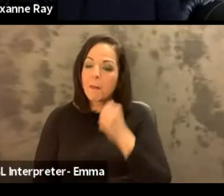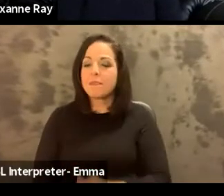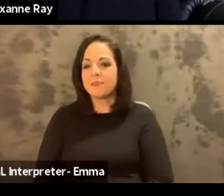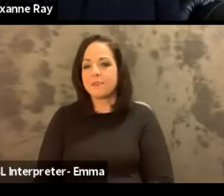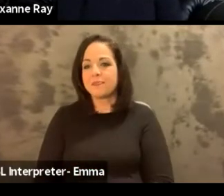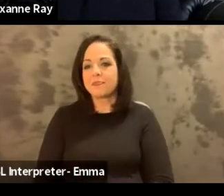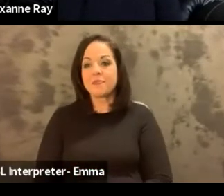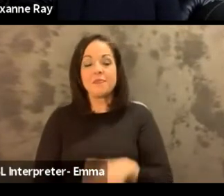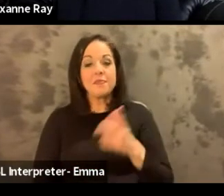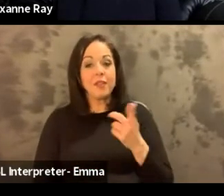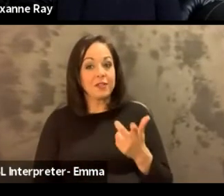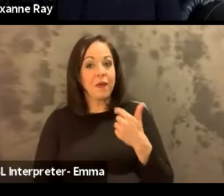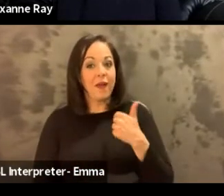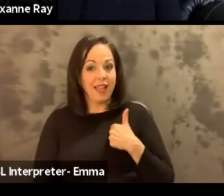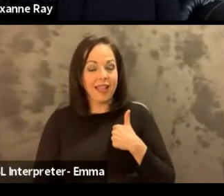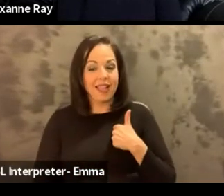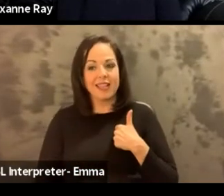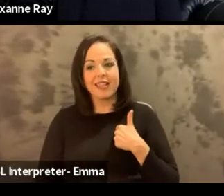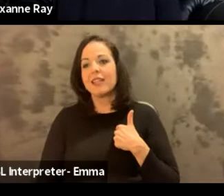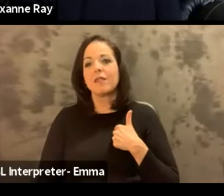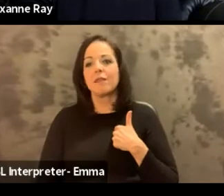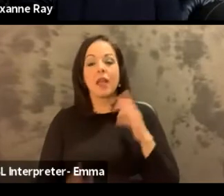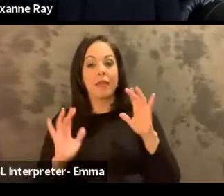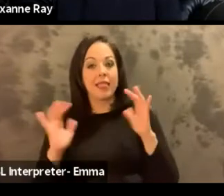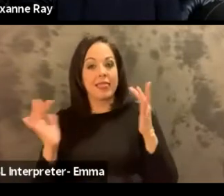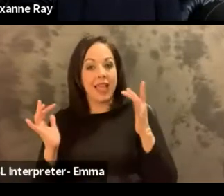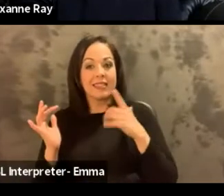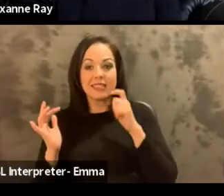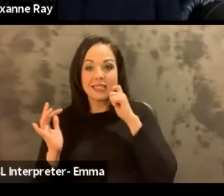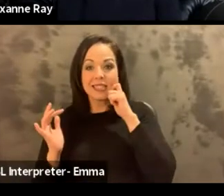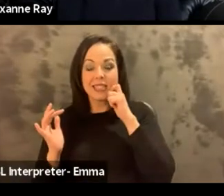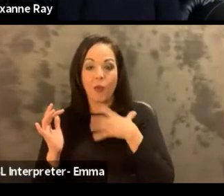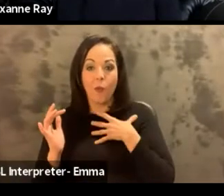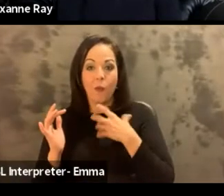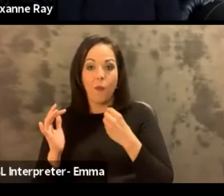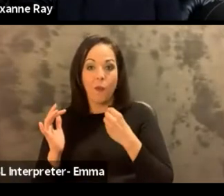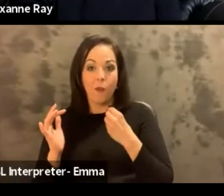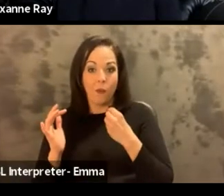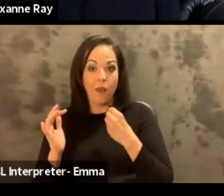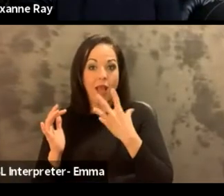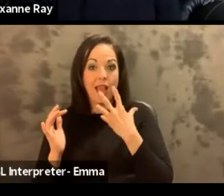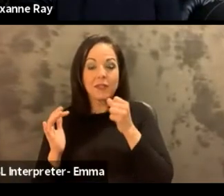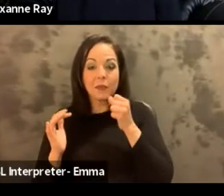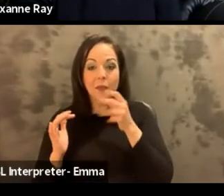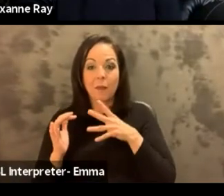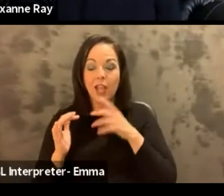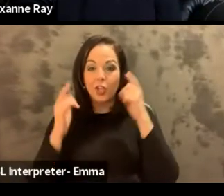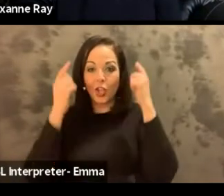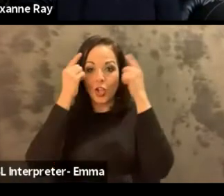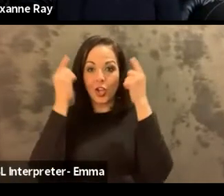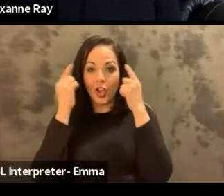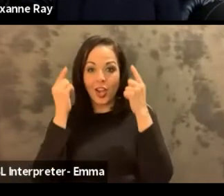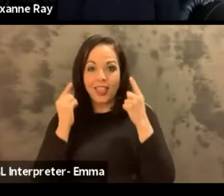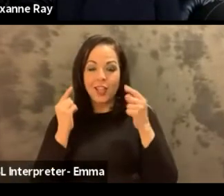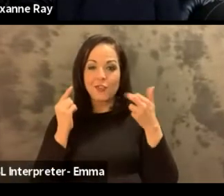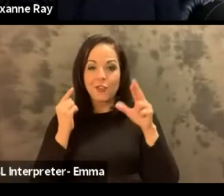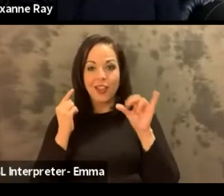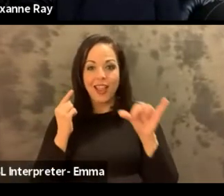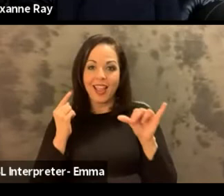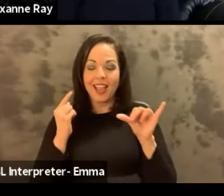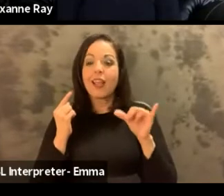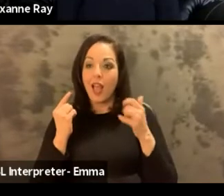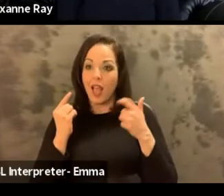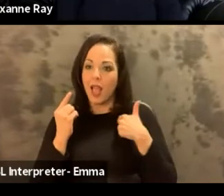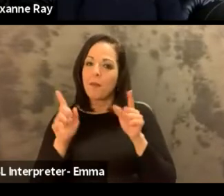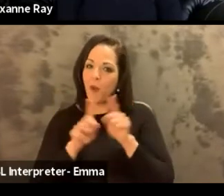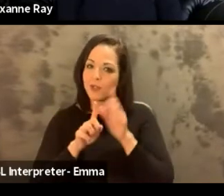So I am a light-skinned white woman with curly gray hair. And I too, Grace, am in my bedroom, and